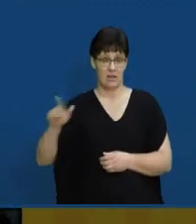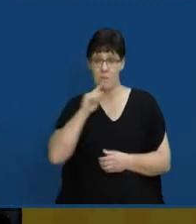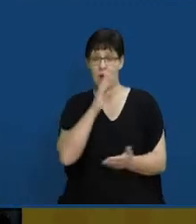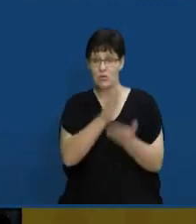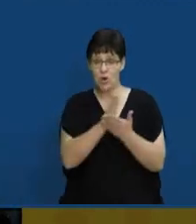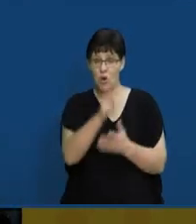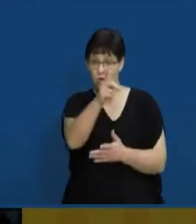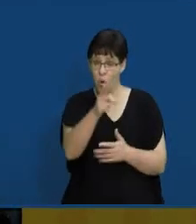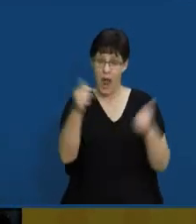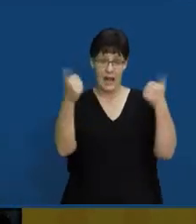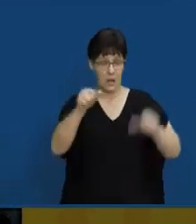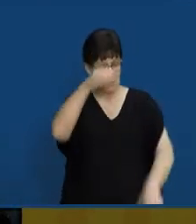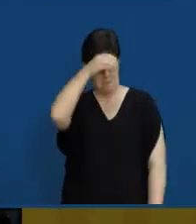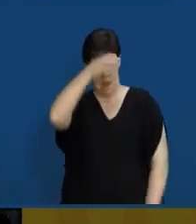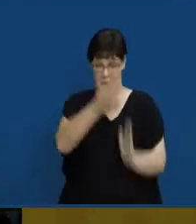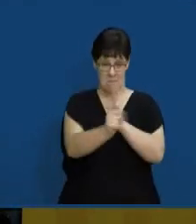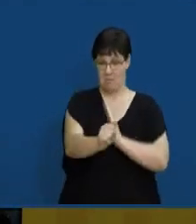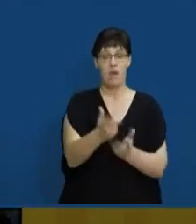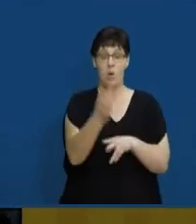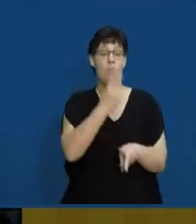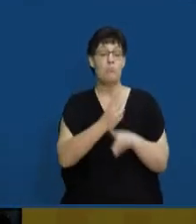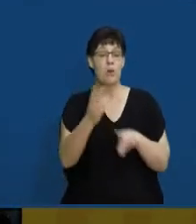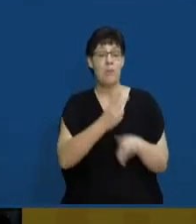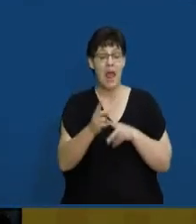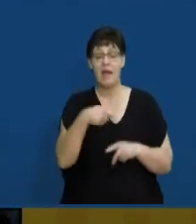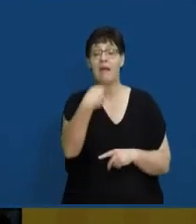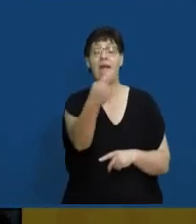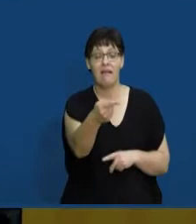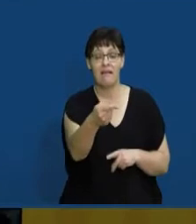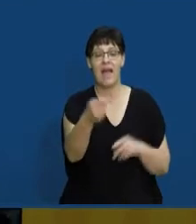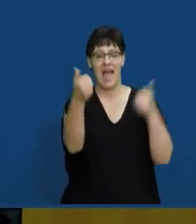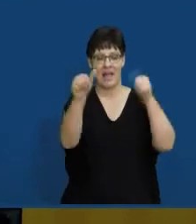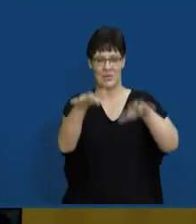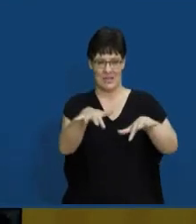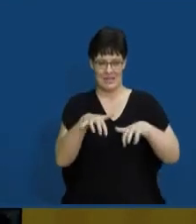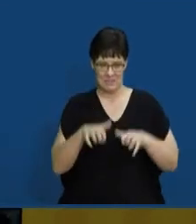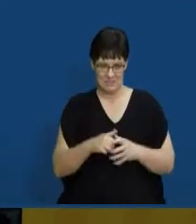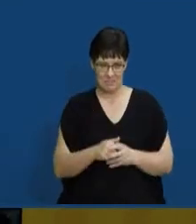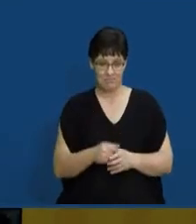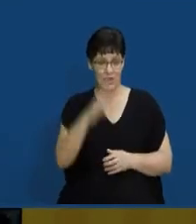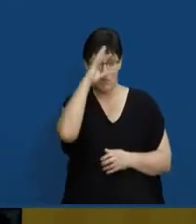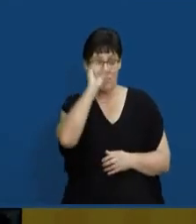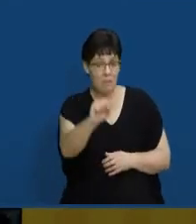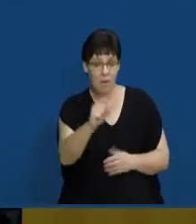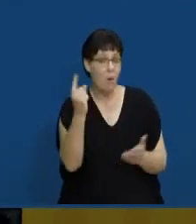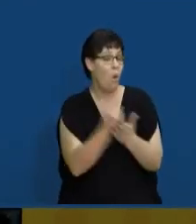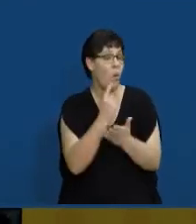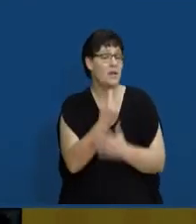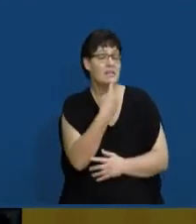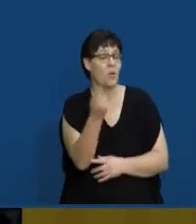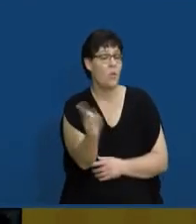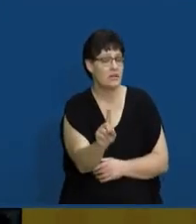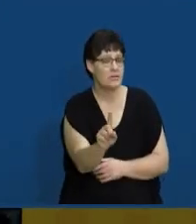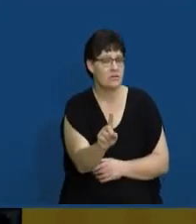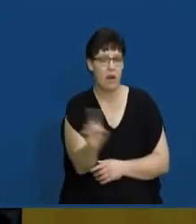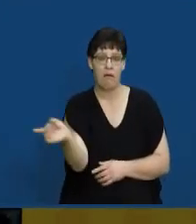an accounting boffin and you are well prepared for your accounting examination. Remember what we've always been saying,